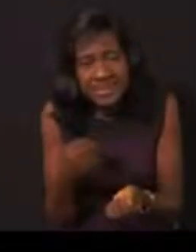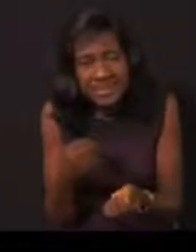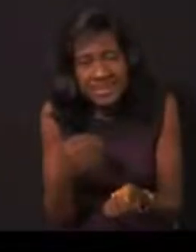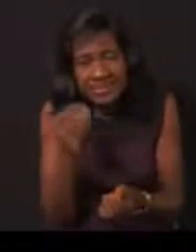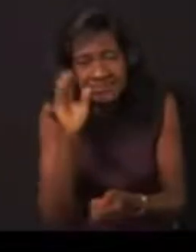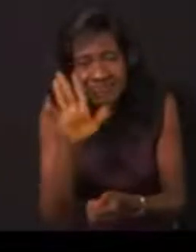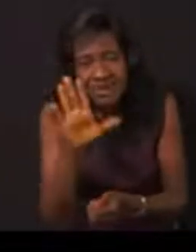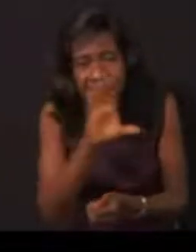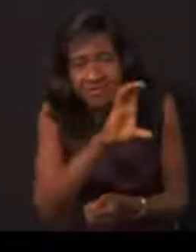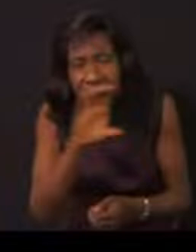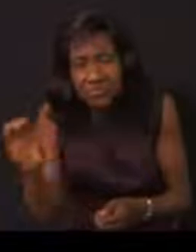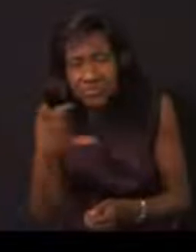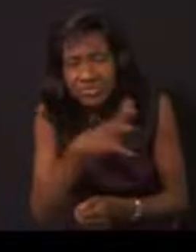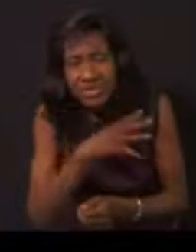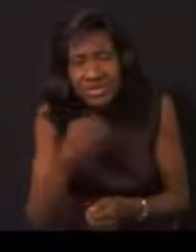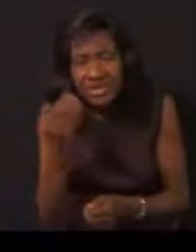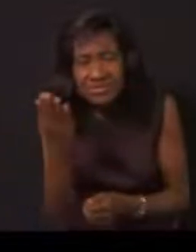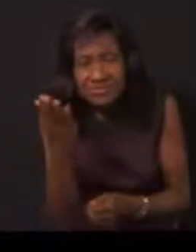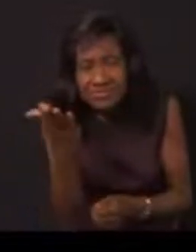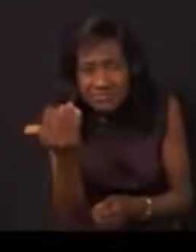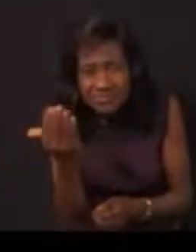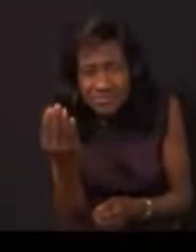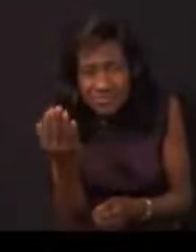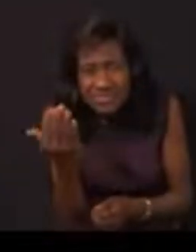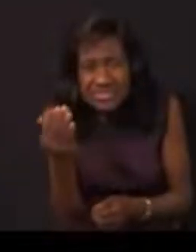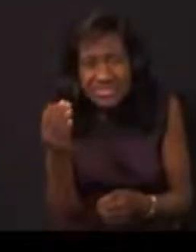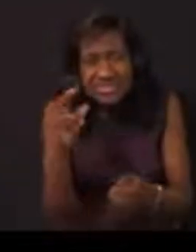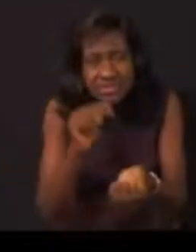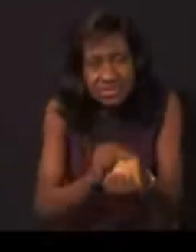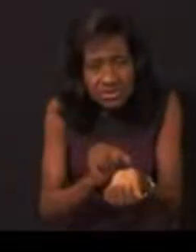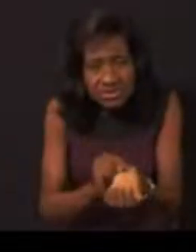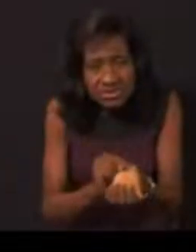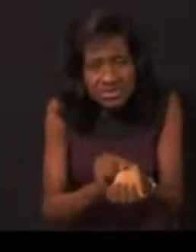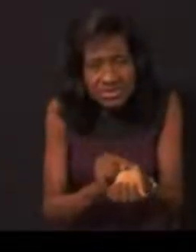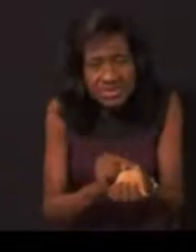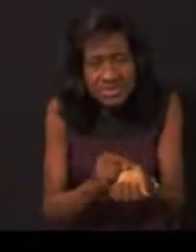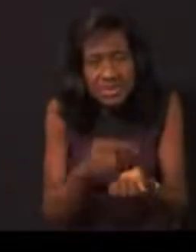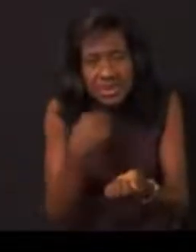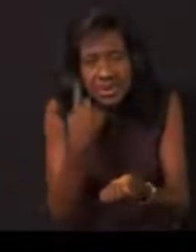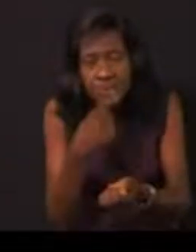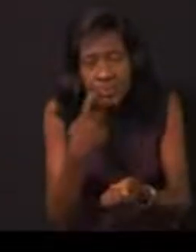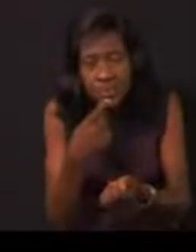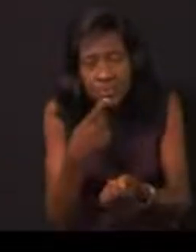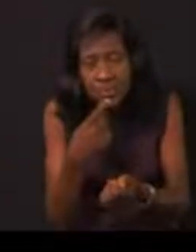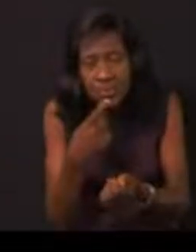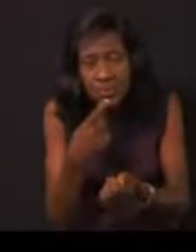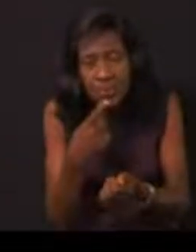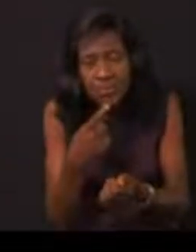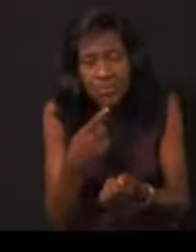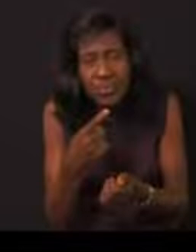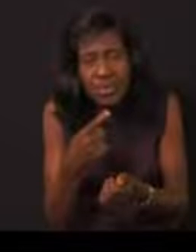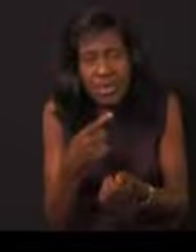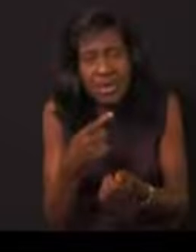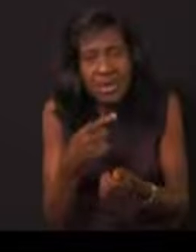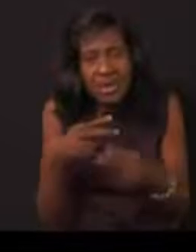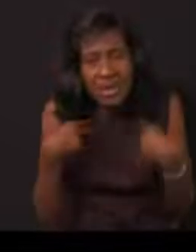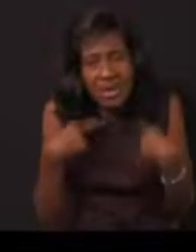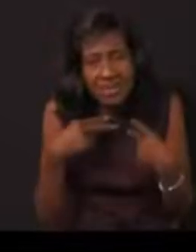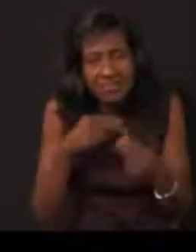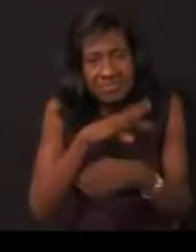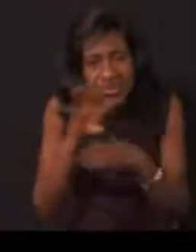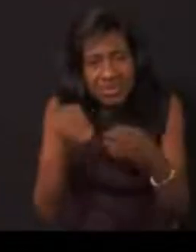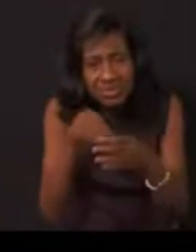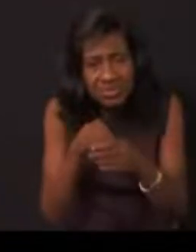of 515 nurses with active Health Practice Council registration. Now, this includes